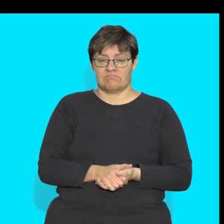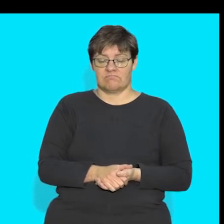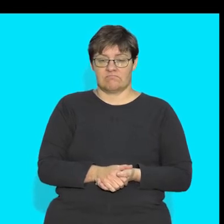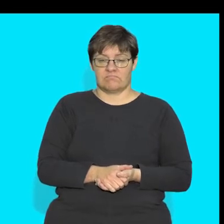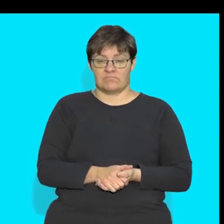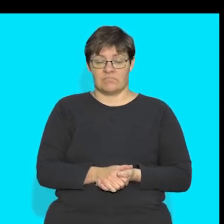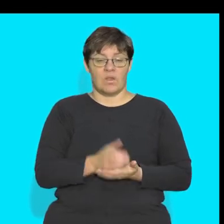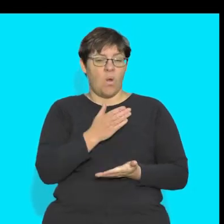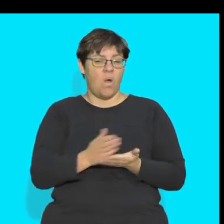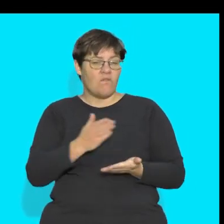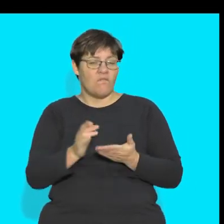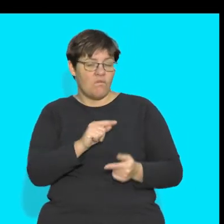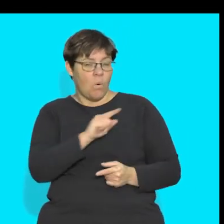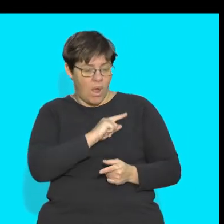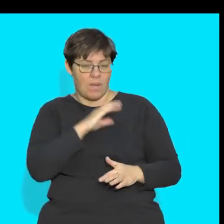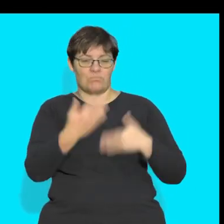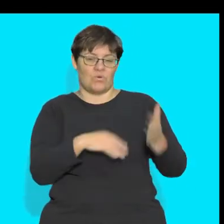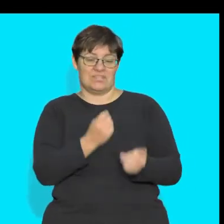process.